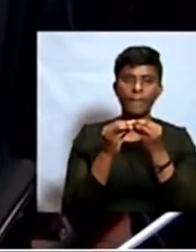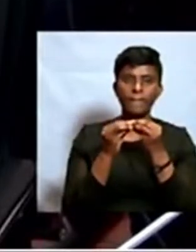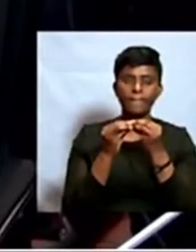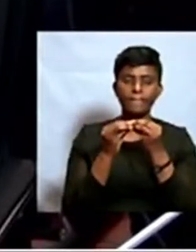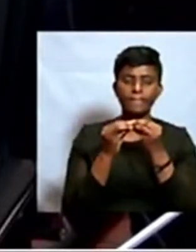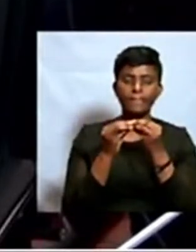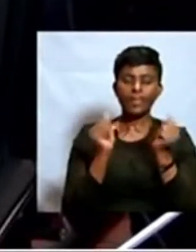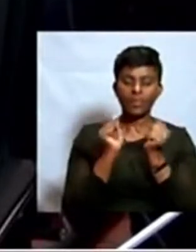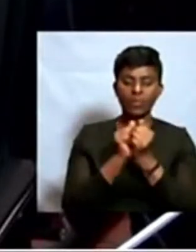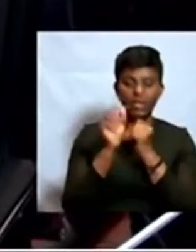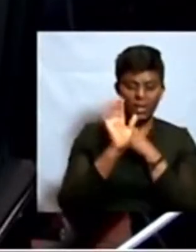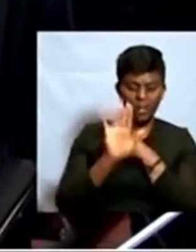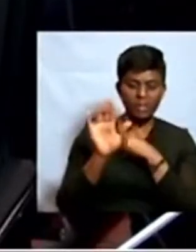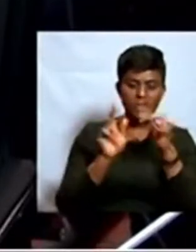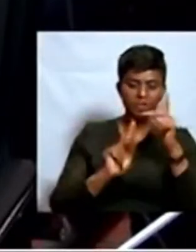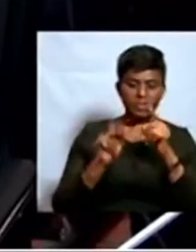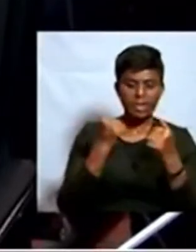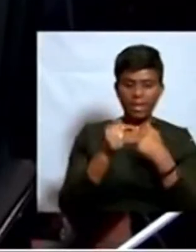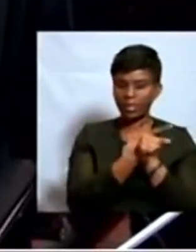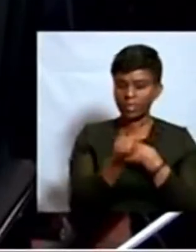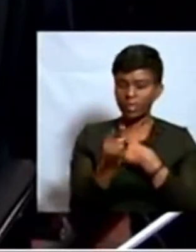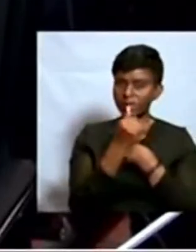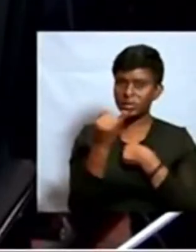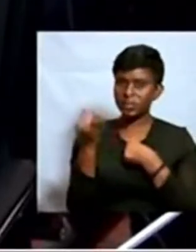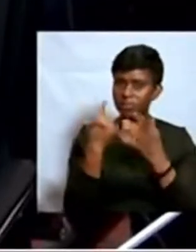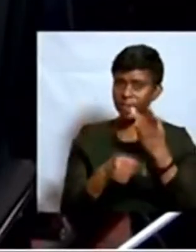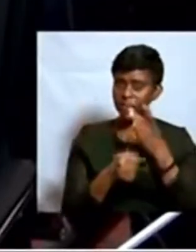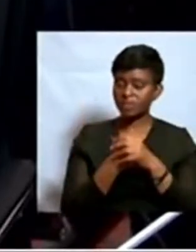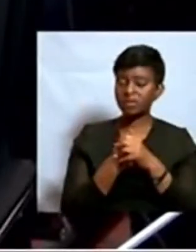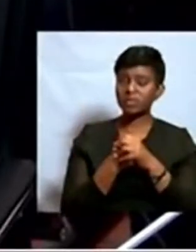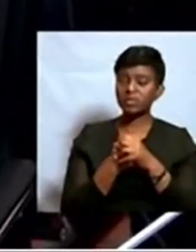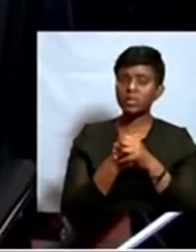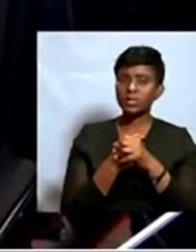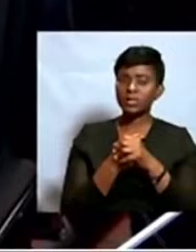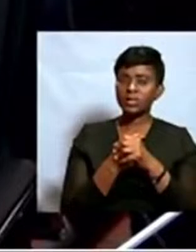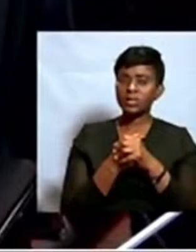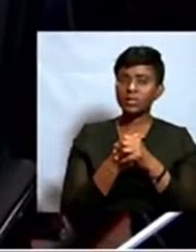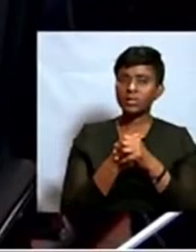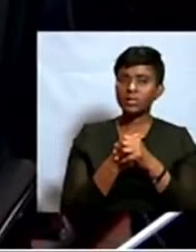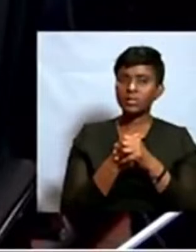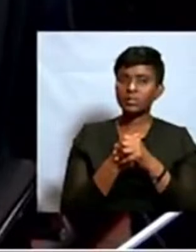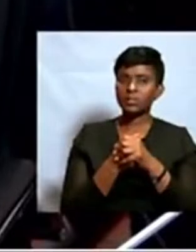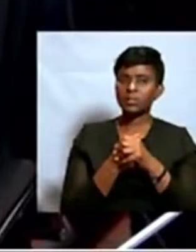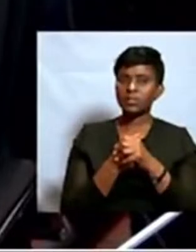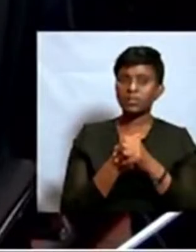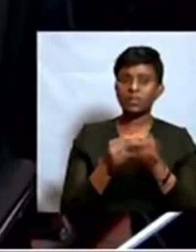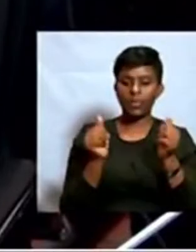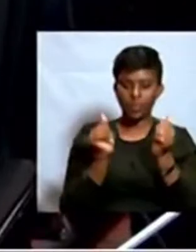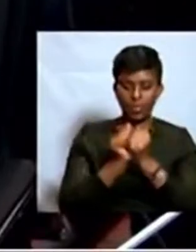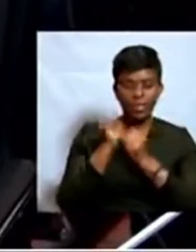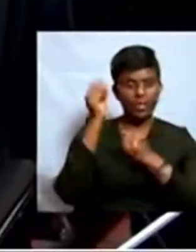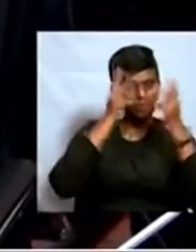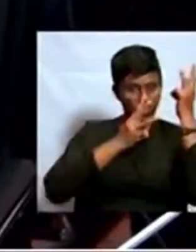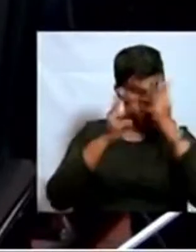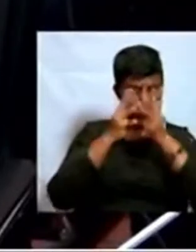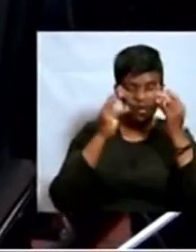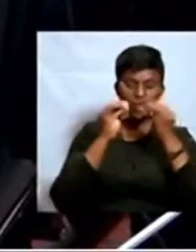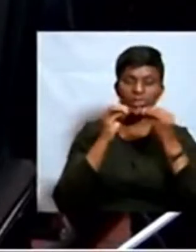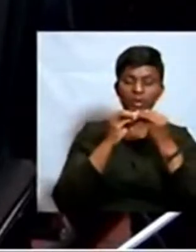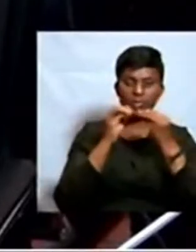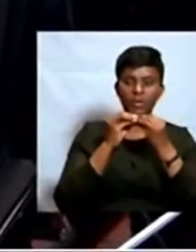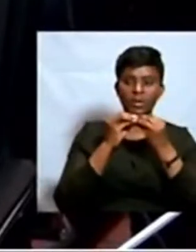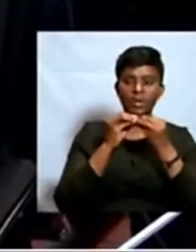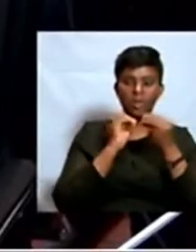of its citizens. So the issue here is that the concerns are